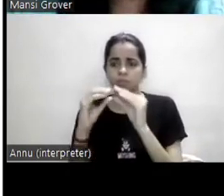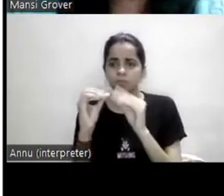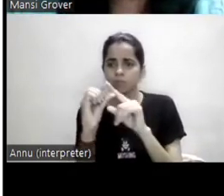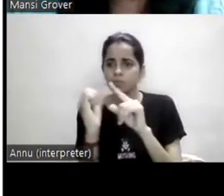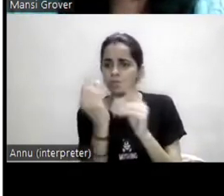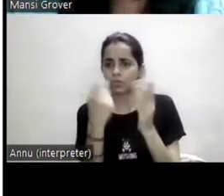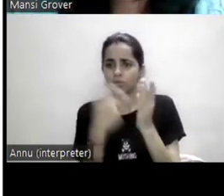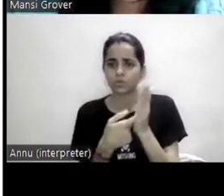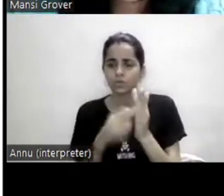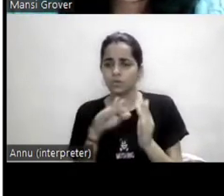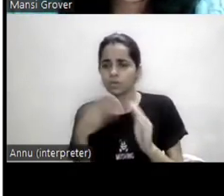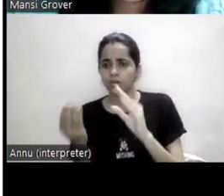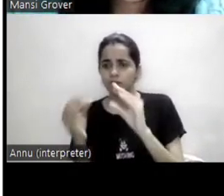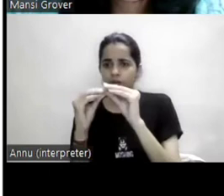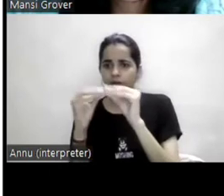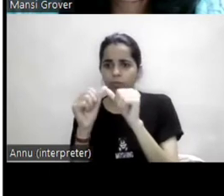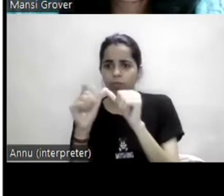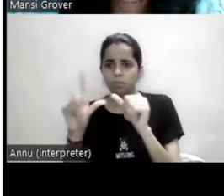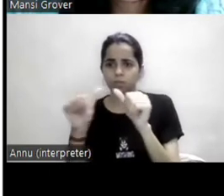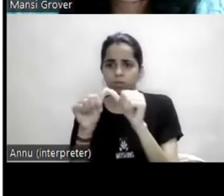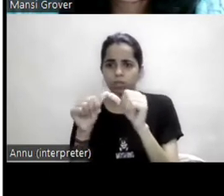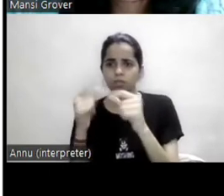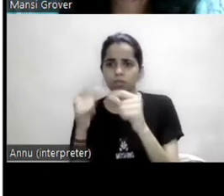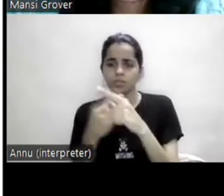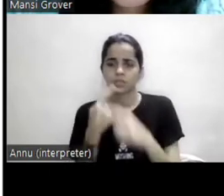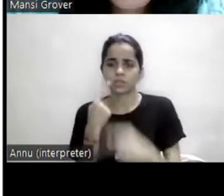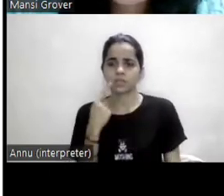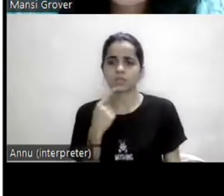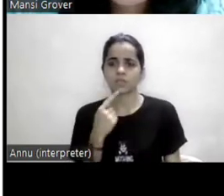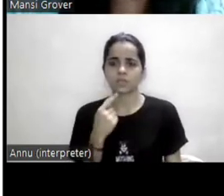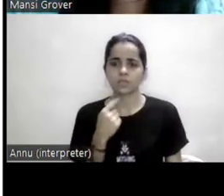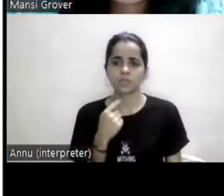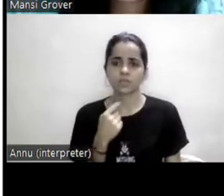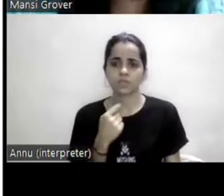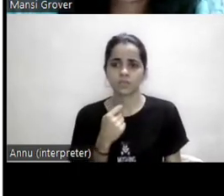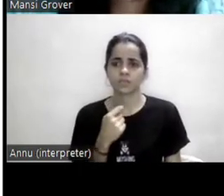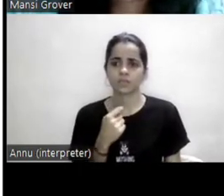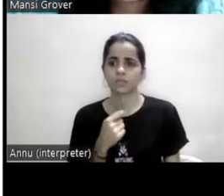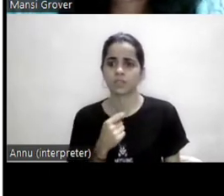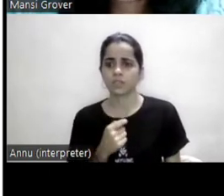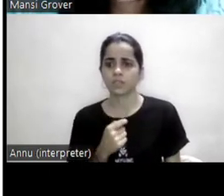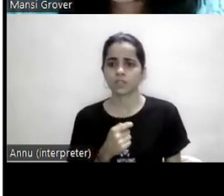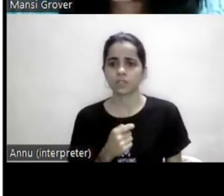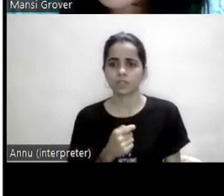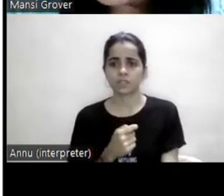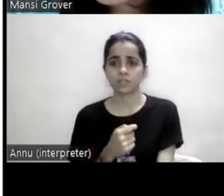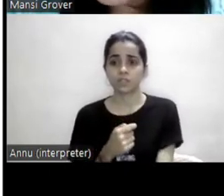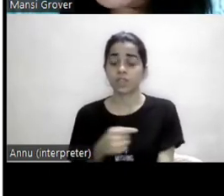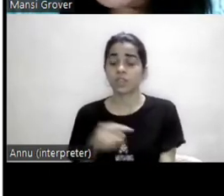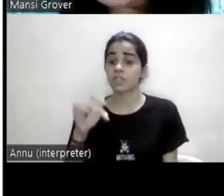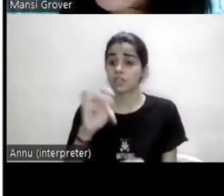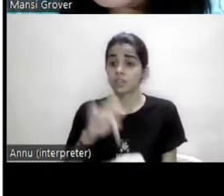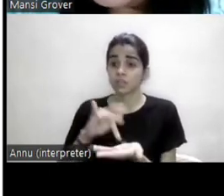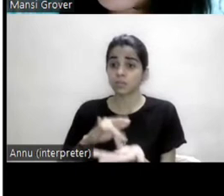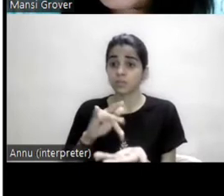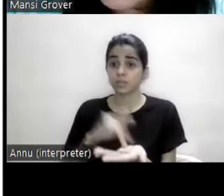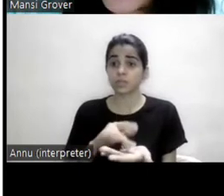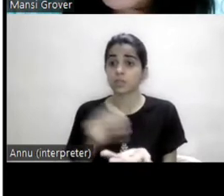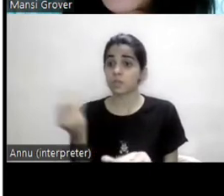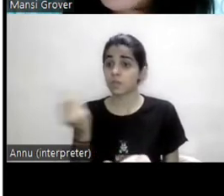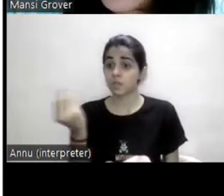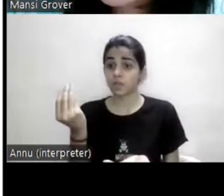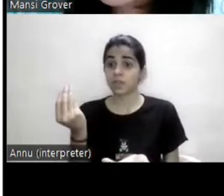Mendipur. I have heard about them. Yes, ma'am, in there. So this is a very similar place